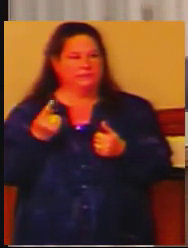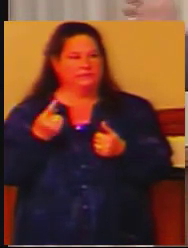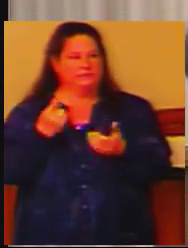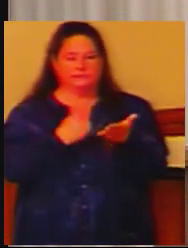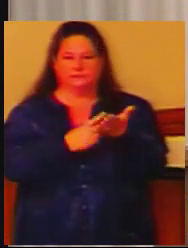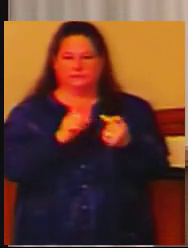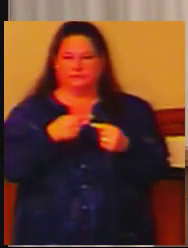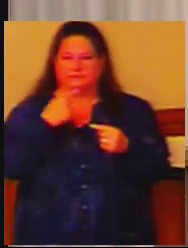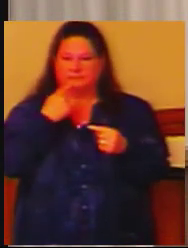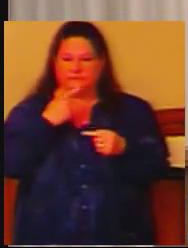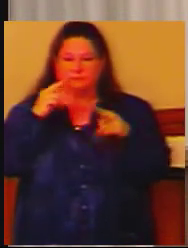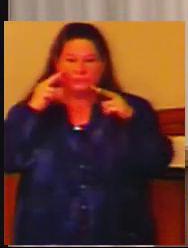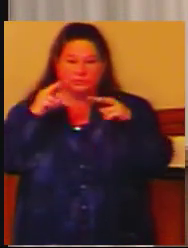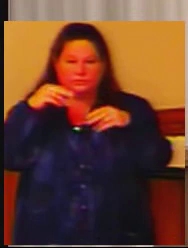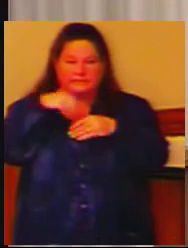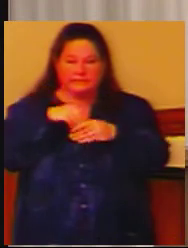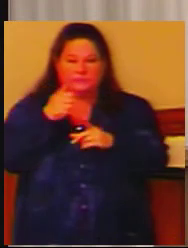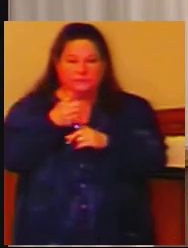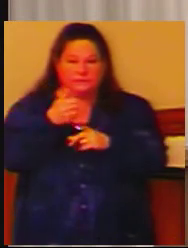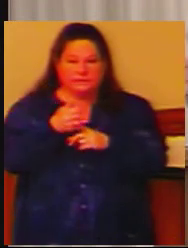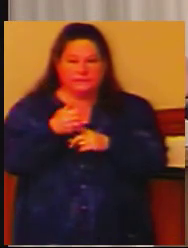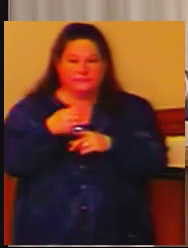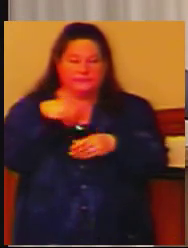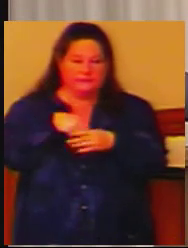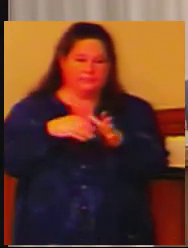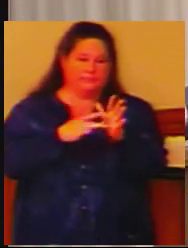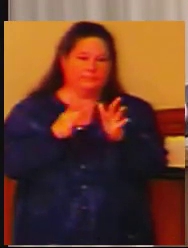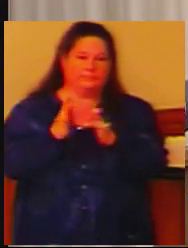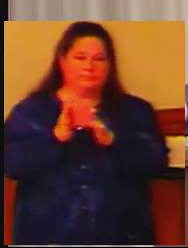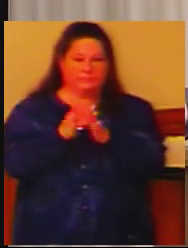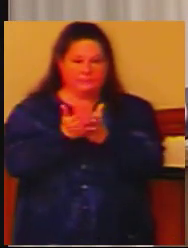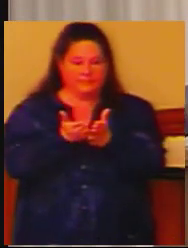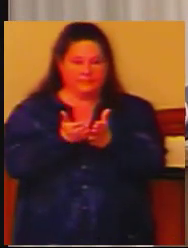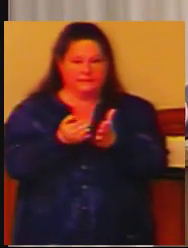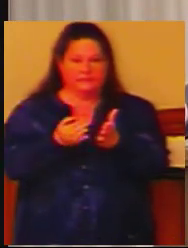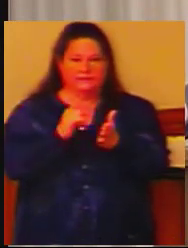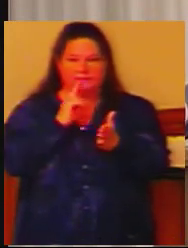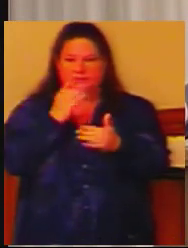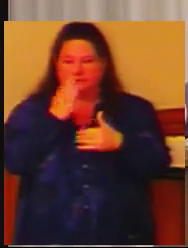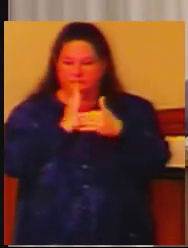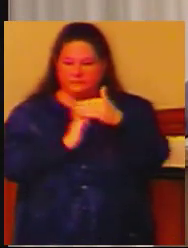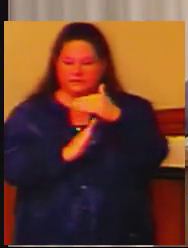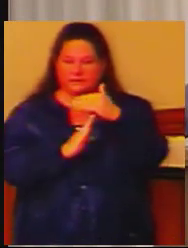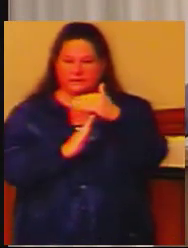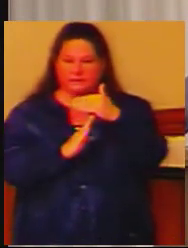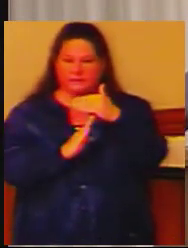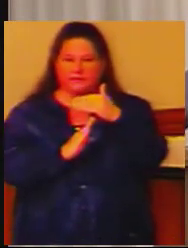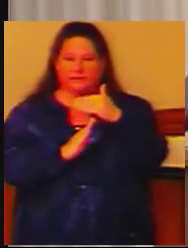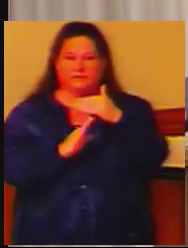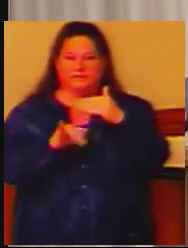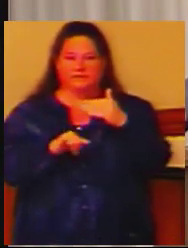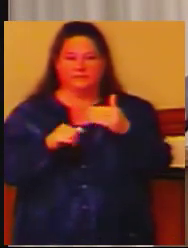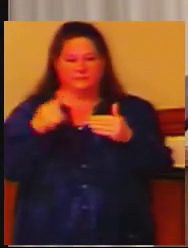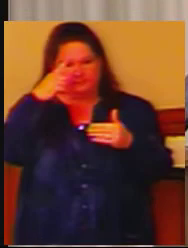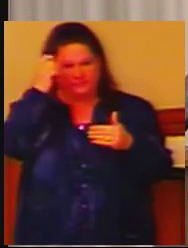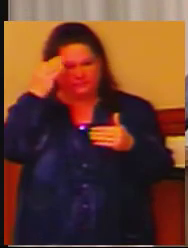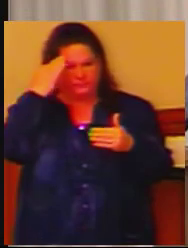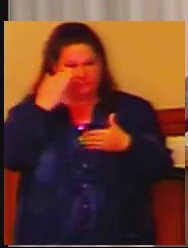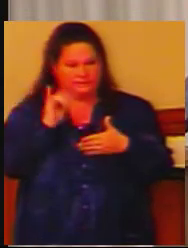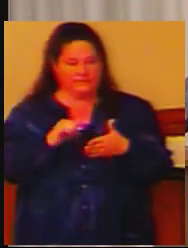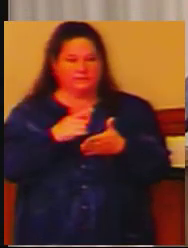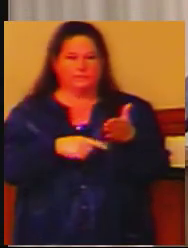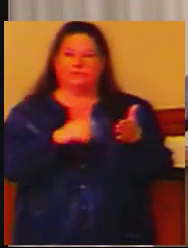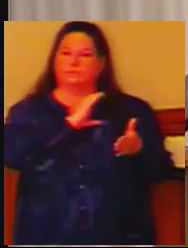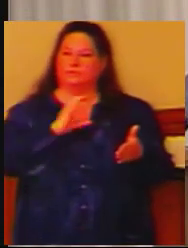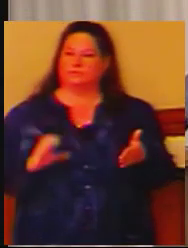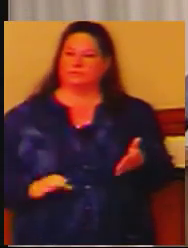to look into yourself, at least in biblical terms, is humility. Because we know that's what Christ did. He